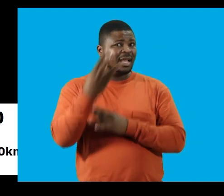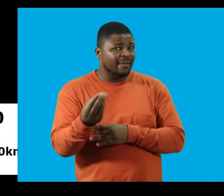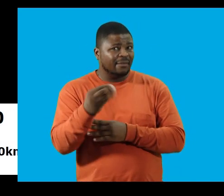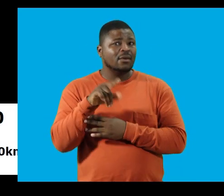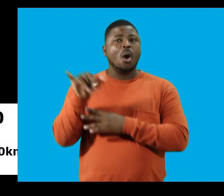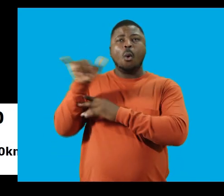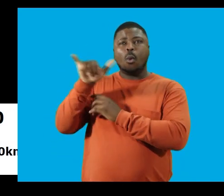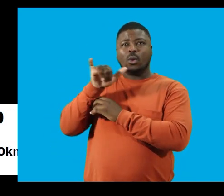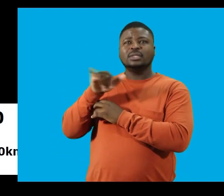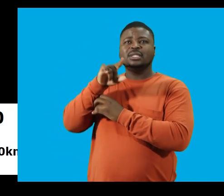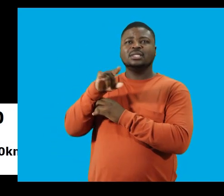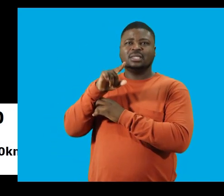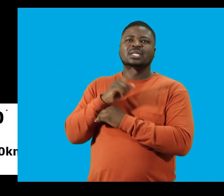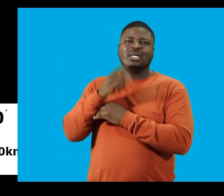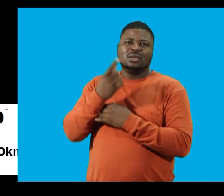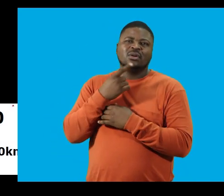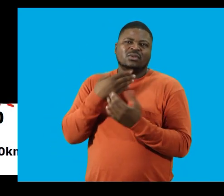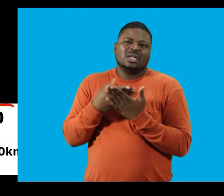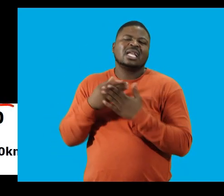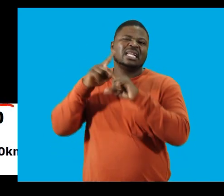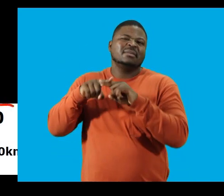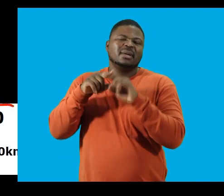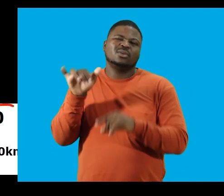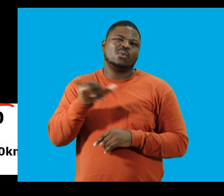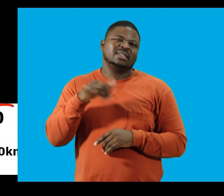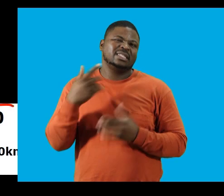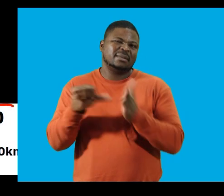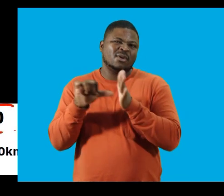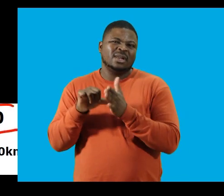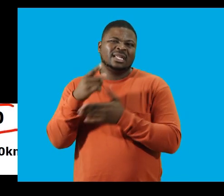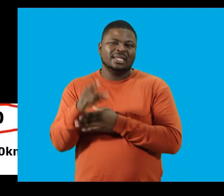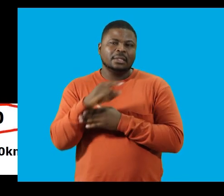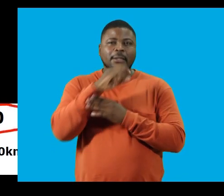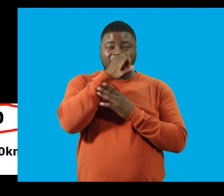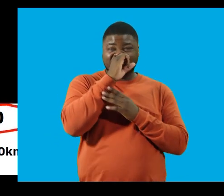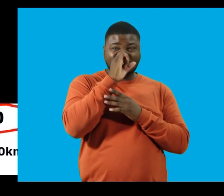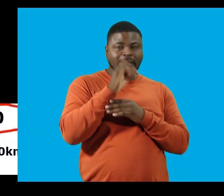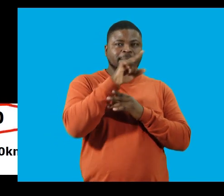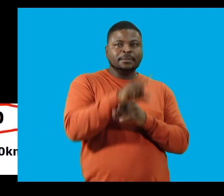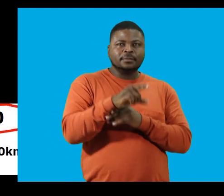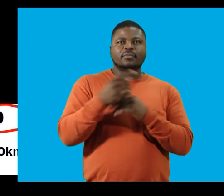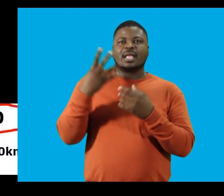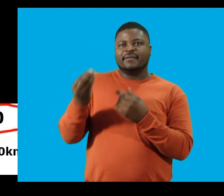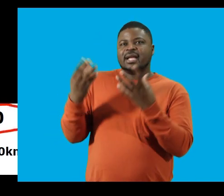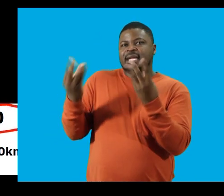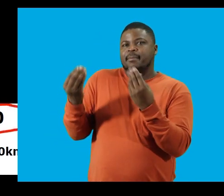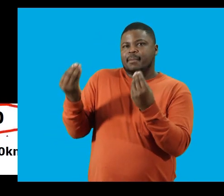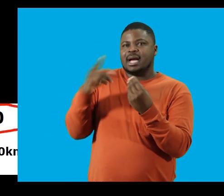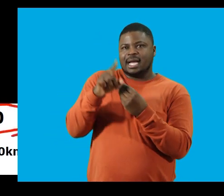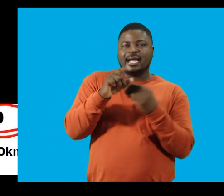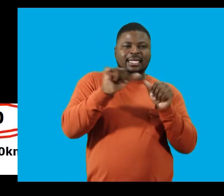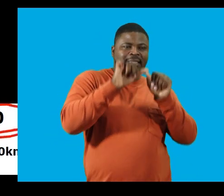reliable? So now, what's happening is we are given a ratio scale or a number